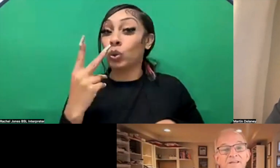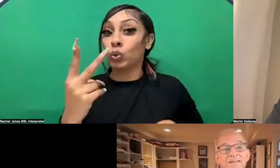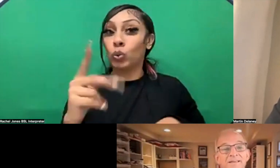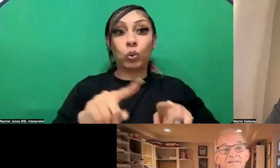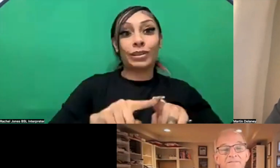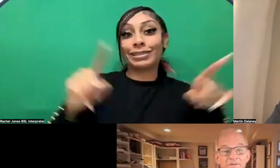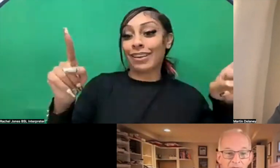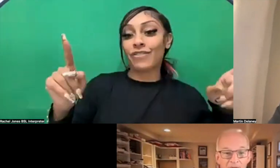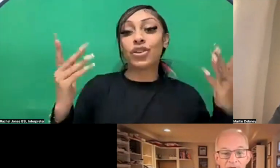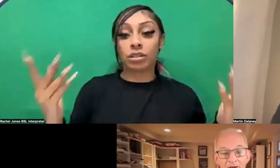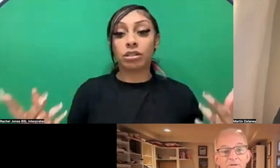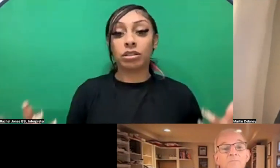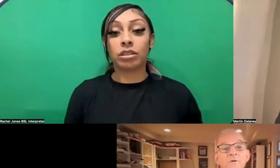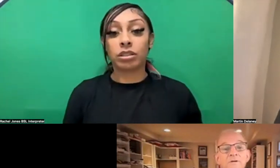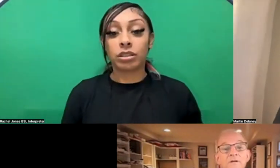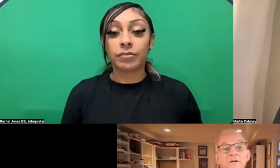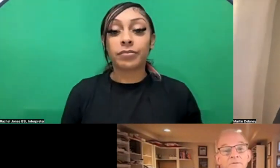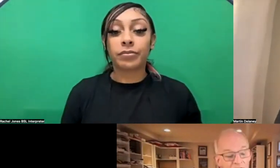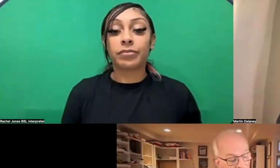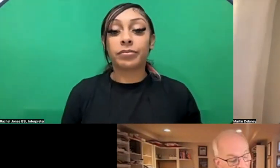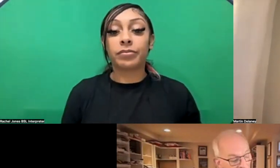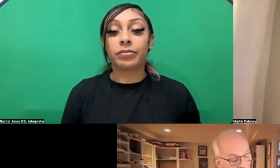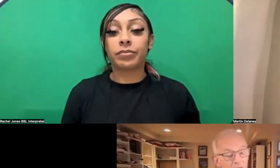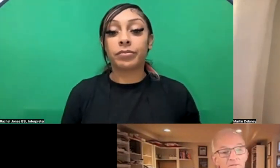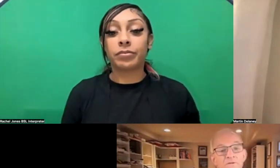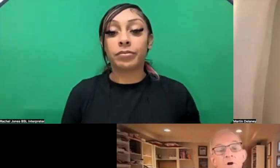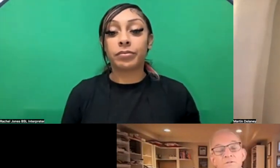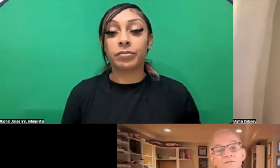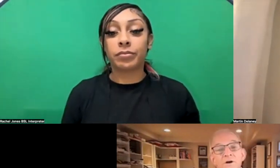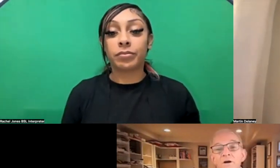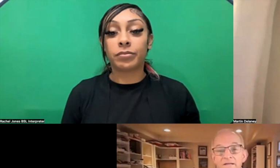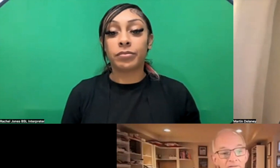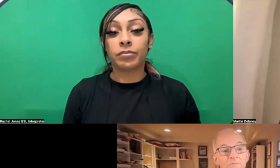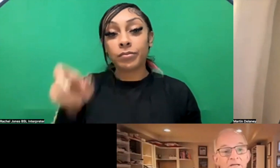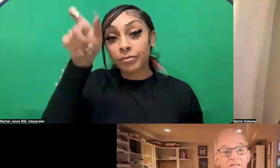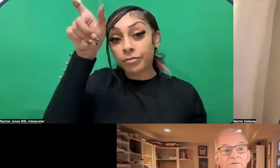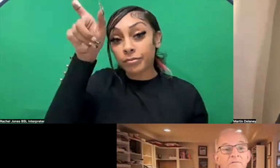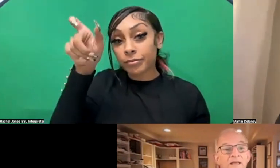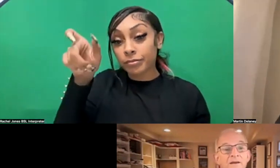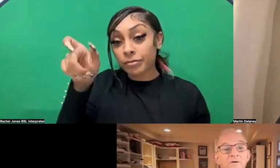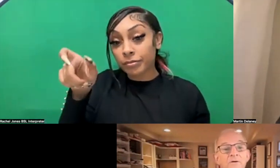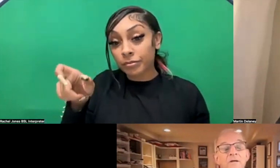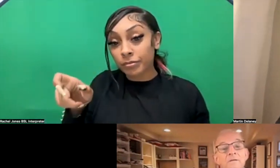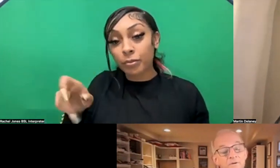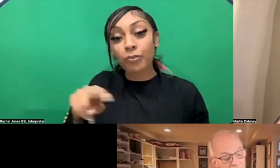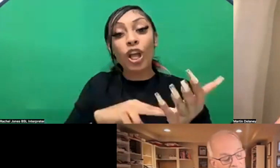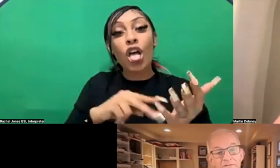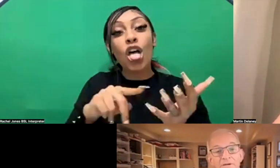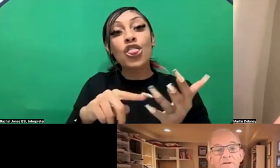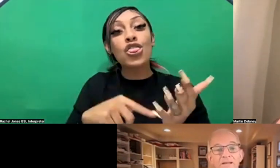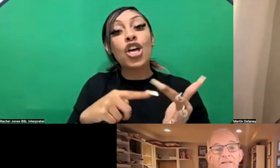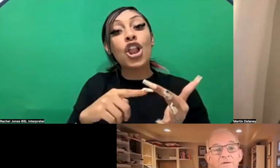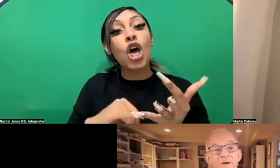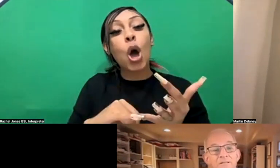differences from a MIDI piano keyboard. First of all, the notes aren't in the arrangement of a piano, but rather